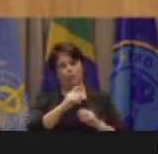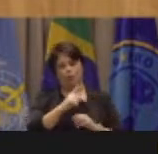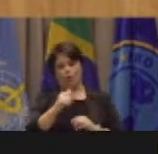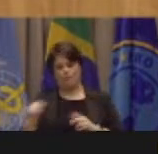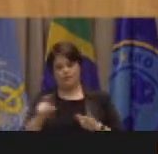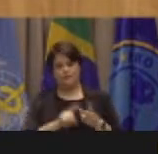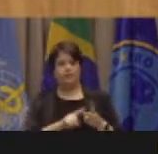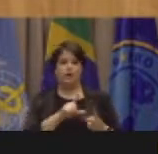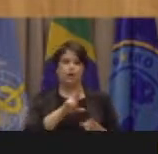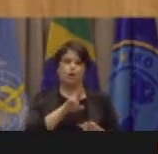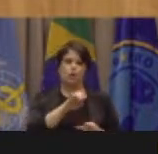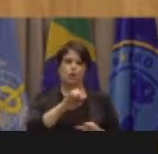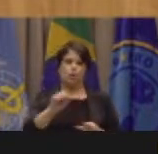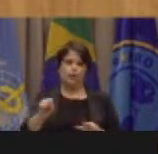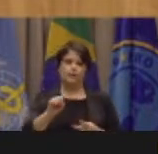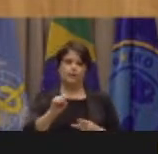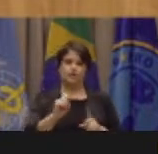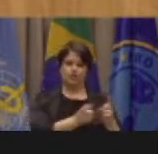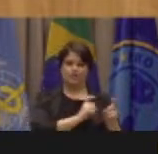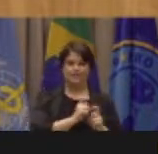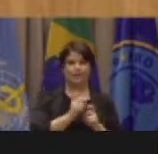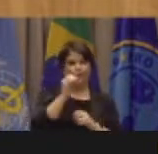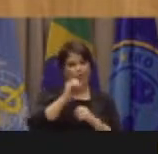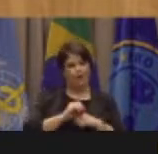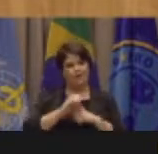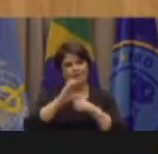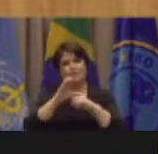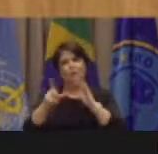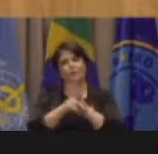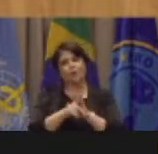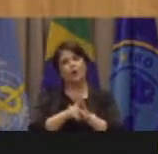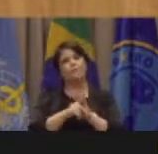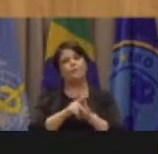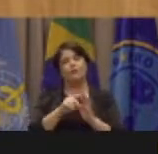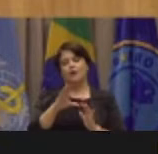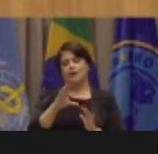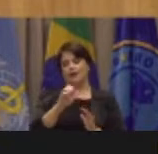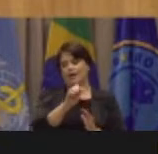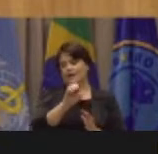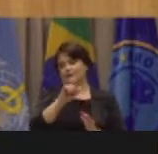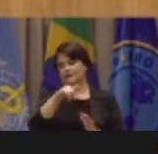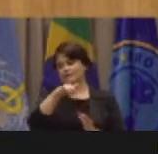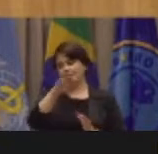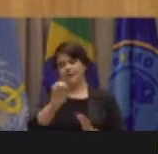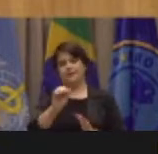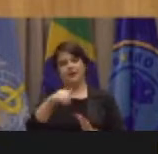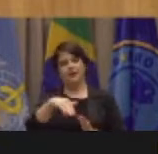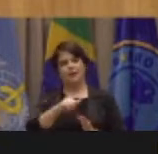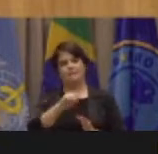at all. The help and management of Cassiane Amaral, without